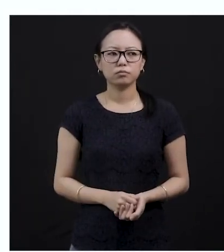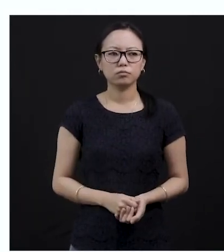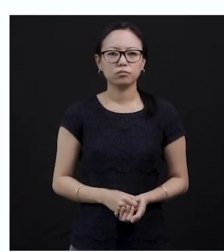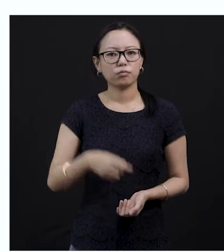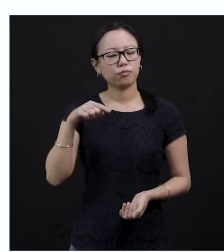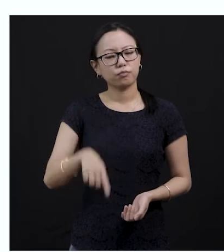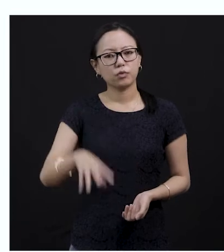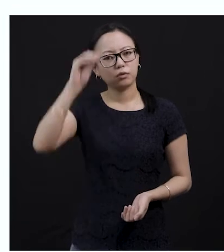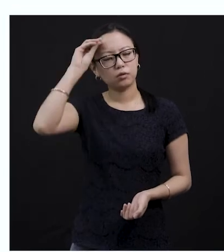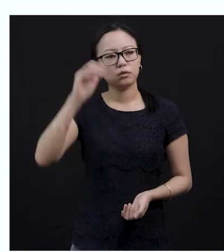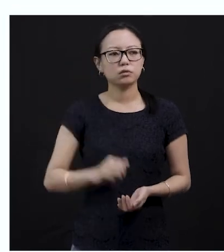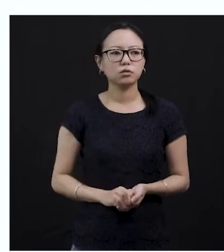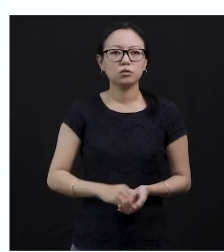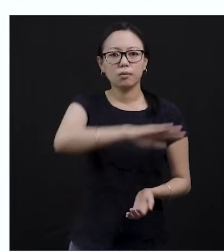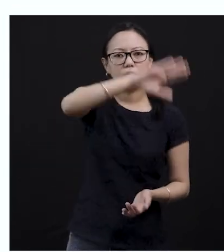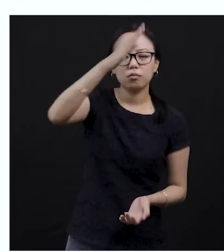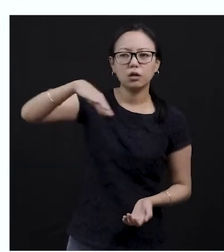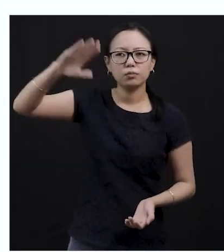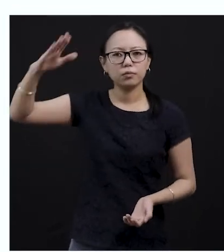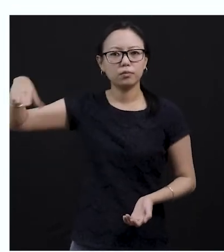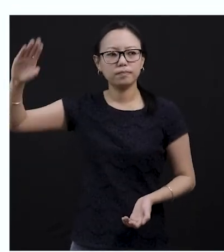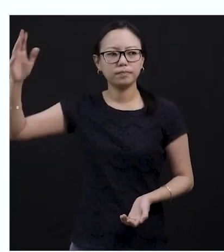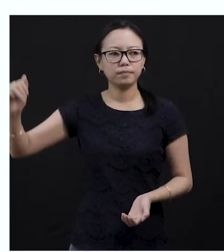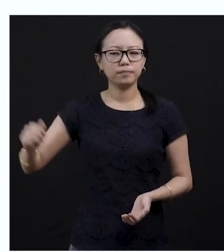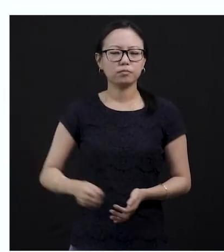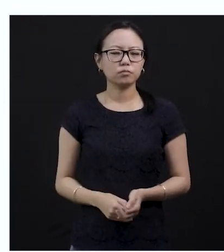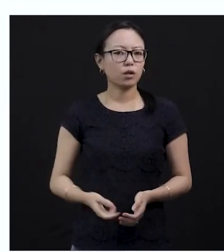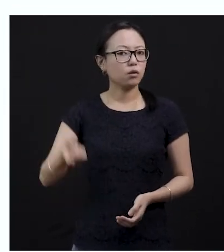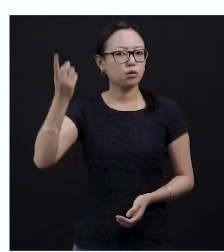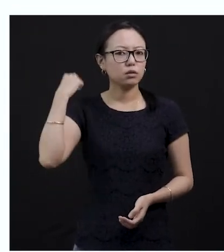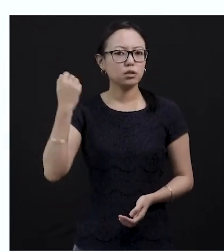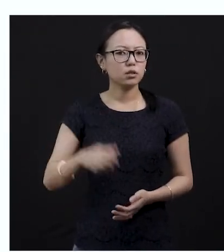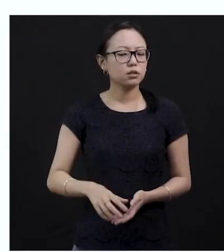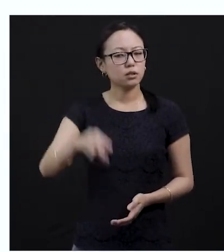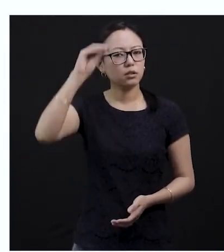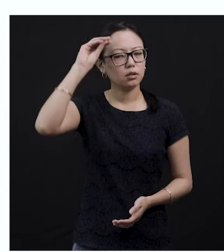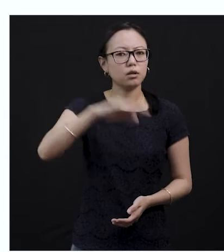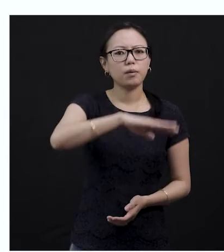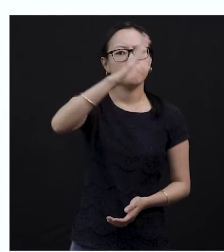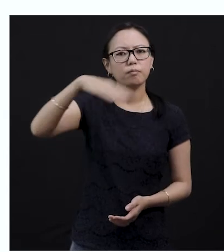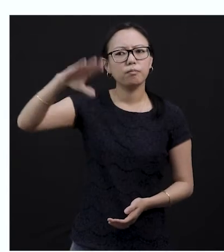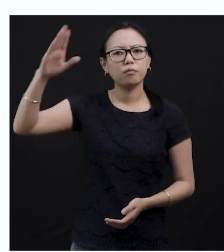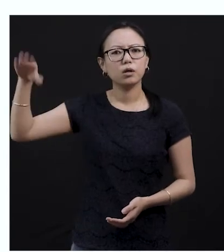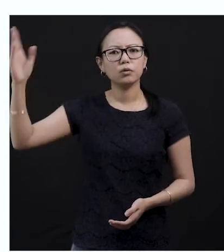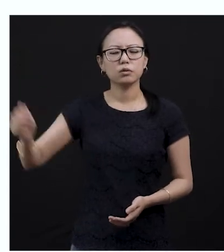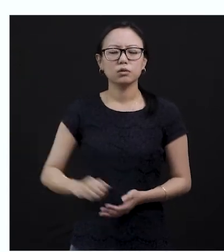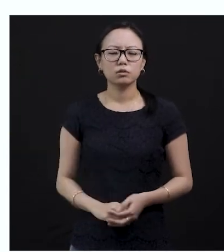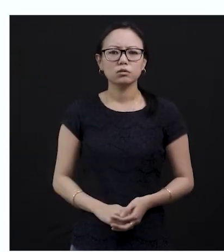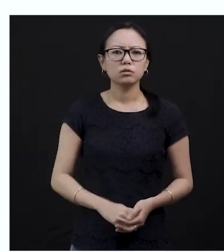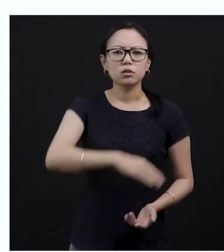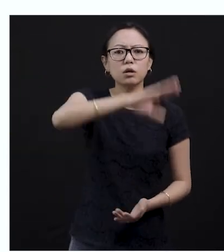Mountain. The other day also, we talked about the mountain. Okay, up in the mountain. Will it be hot or cold in the